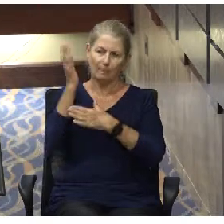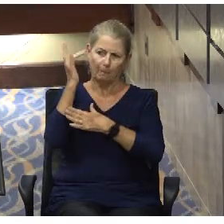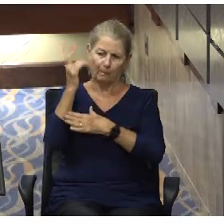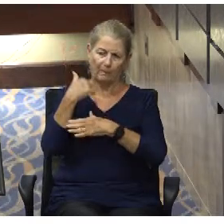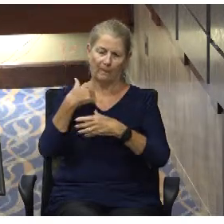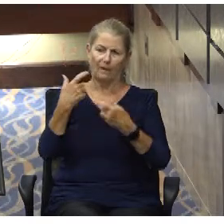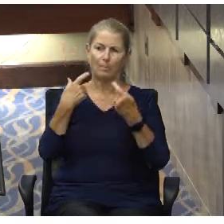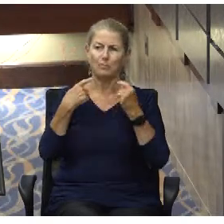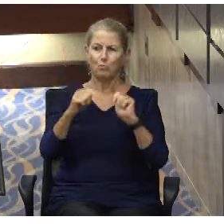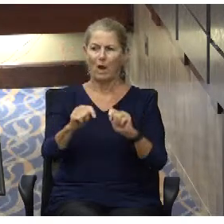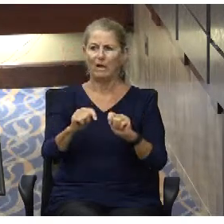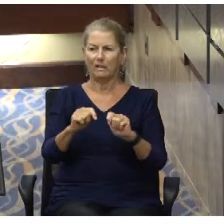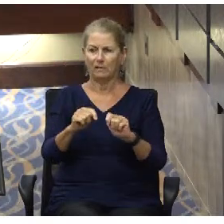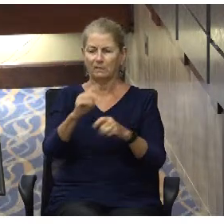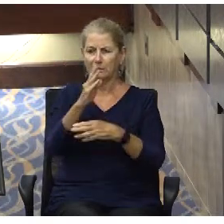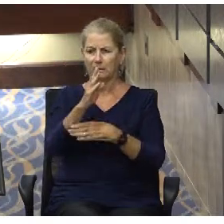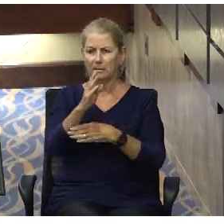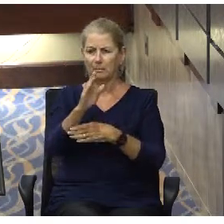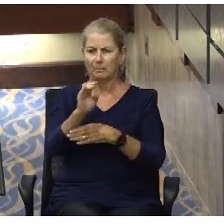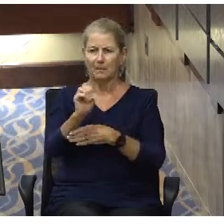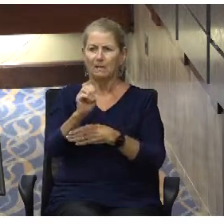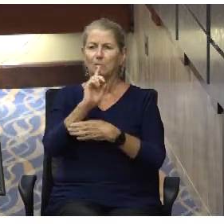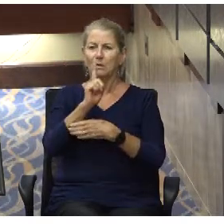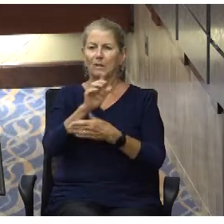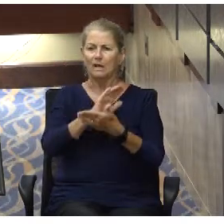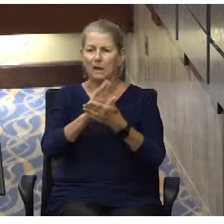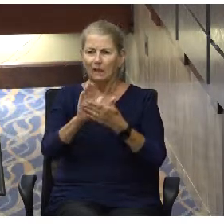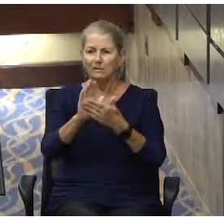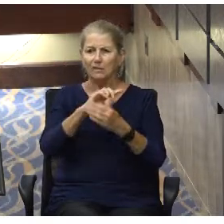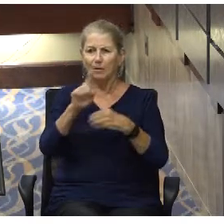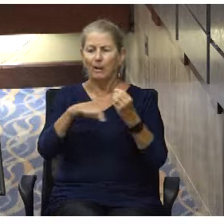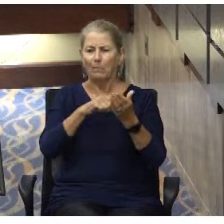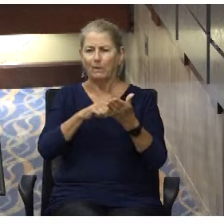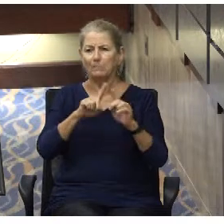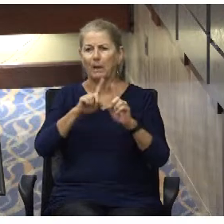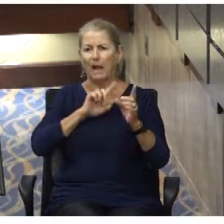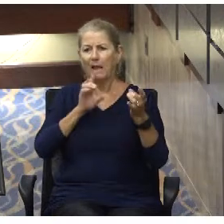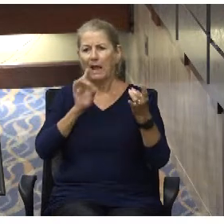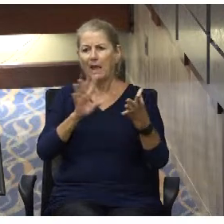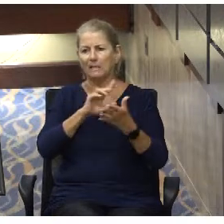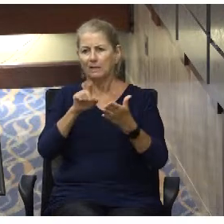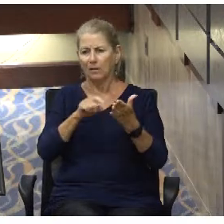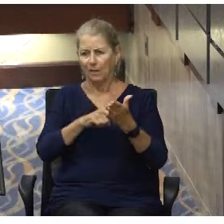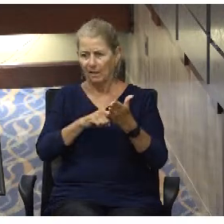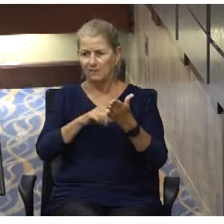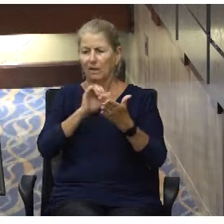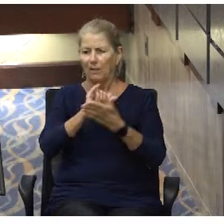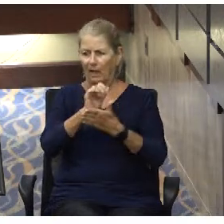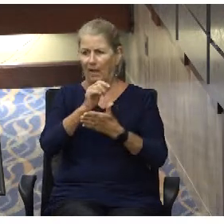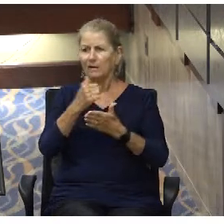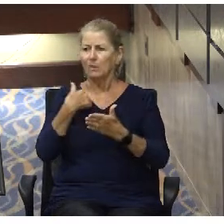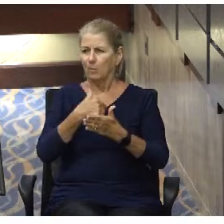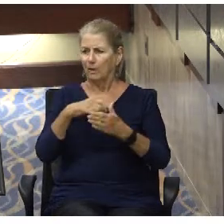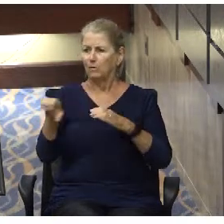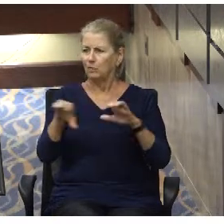to be real nice about this, but I hate that we're doing that. Yes. Yeah. But thank you for all